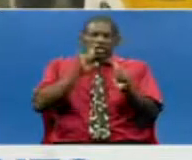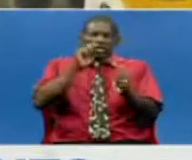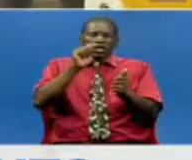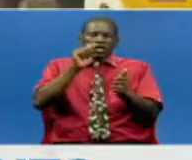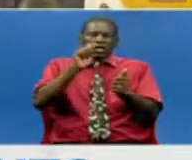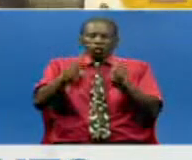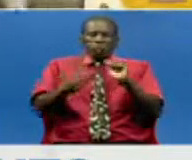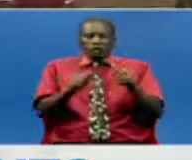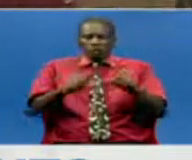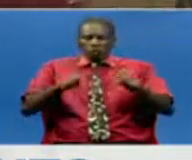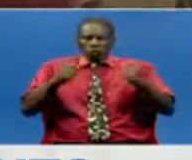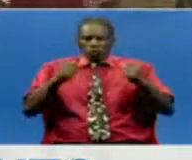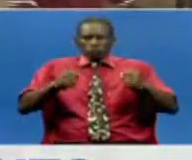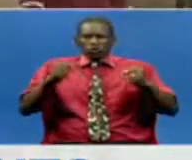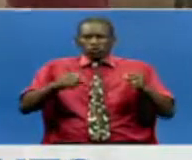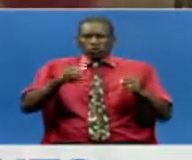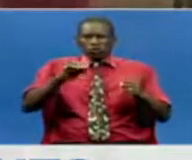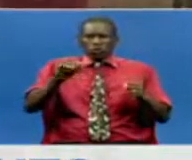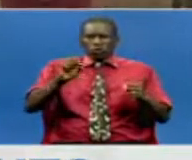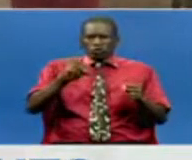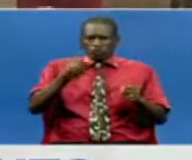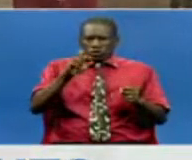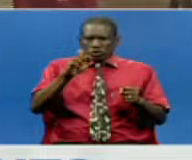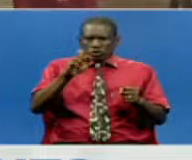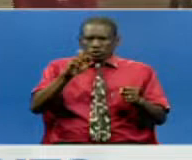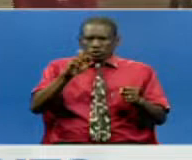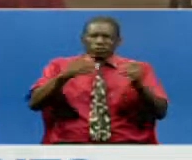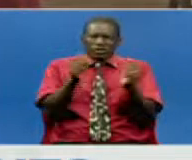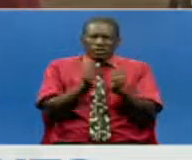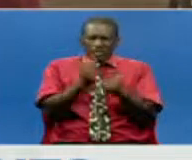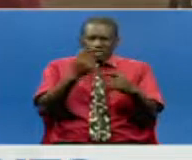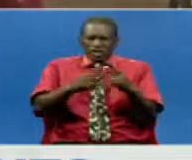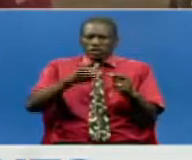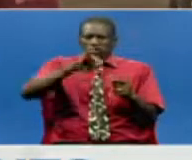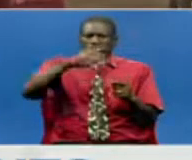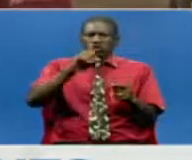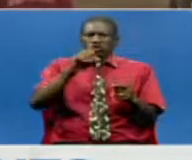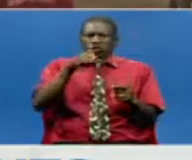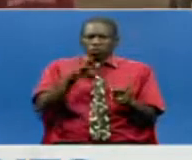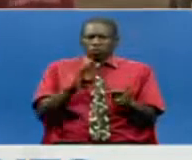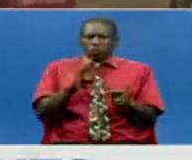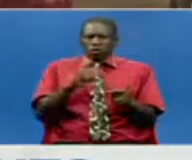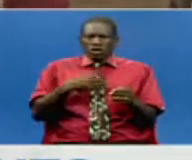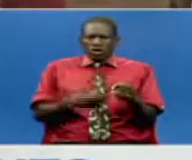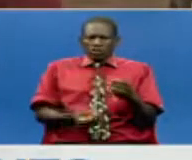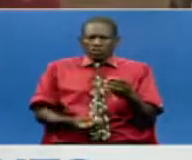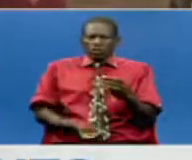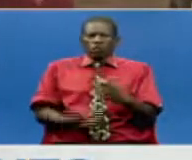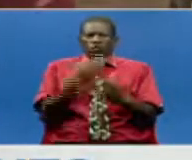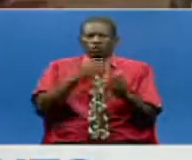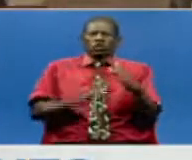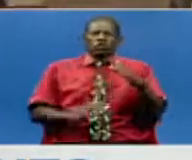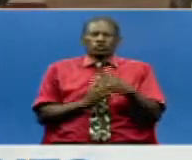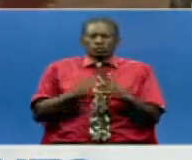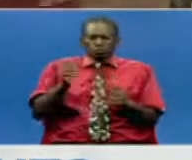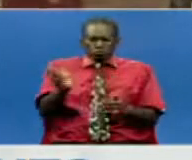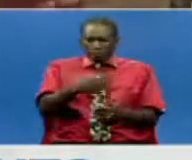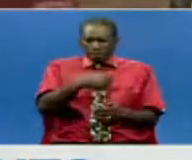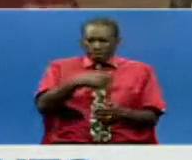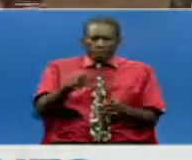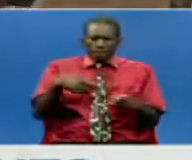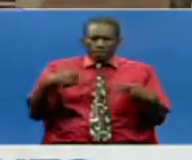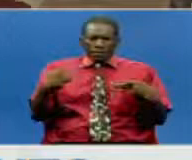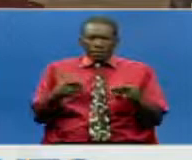Austin Musumba. For close to a decade, Jobo, as it's fondly known, has been churning out top table tennis players. They